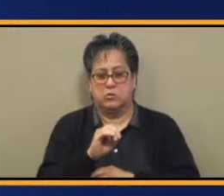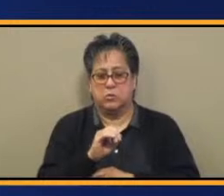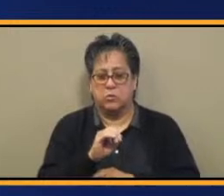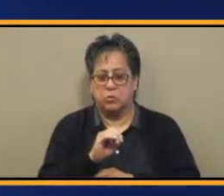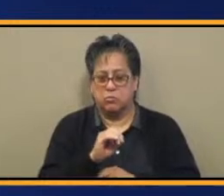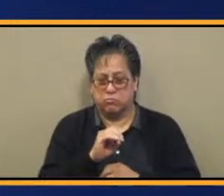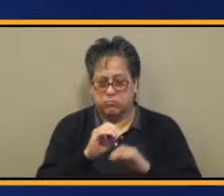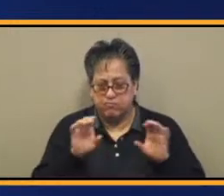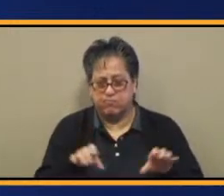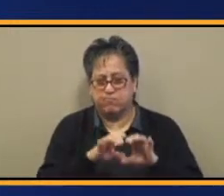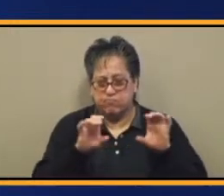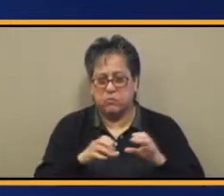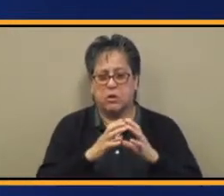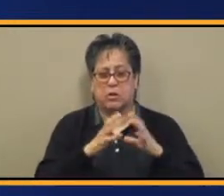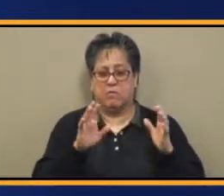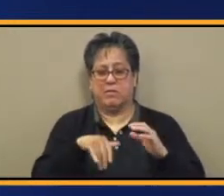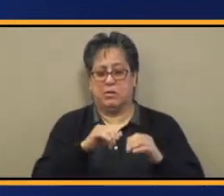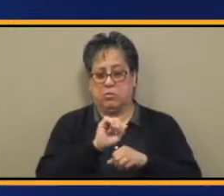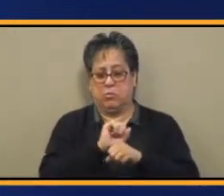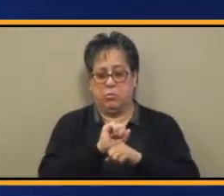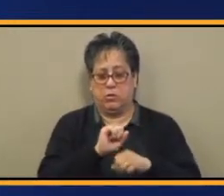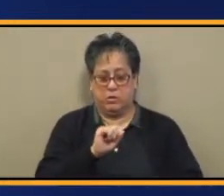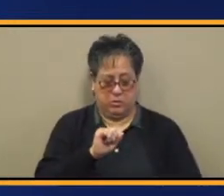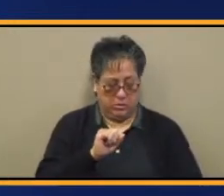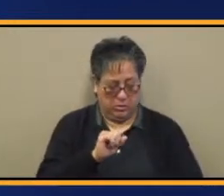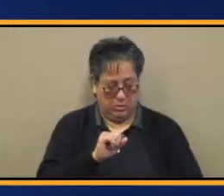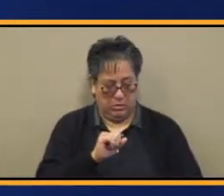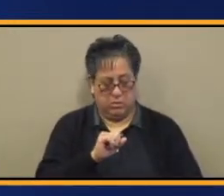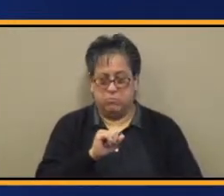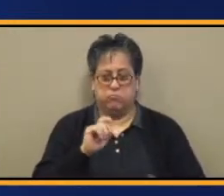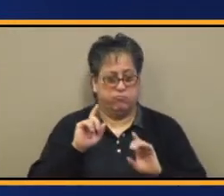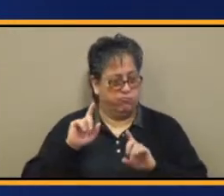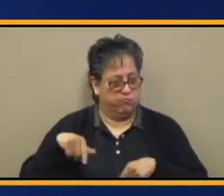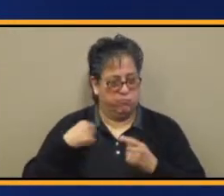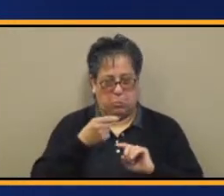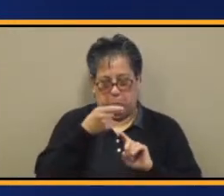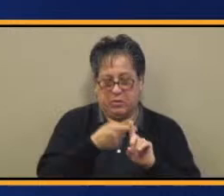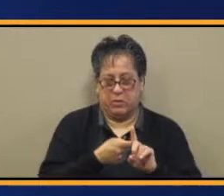been doing a lot of that work since the last month,